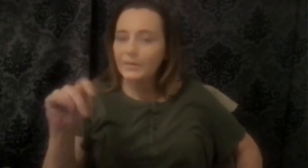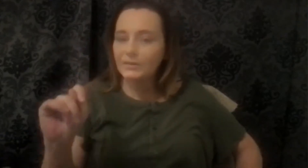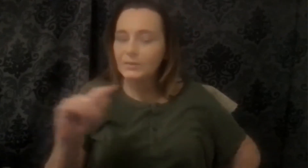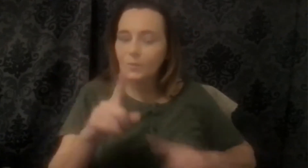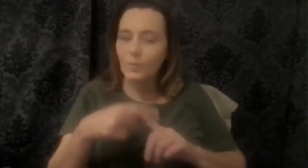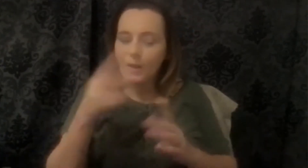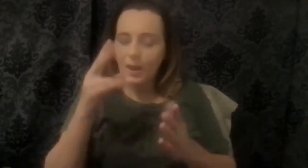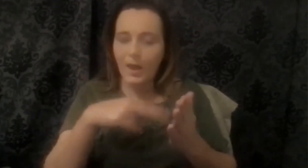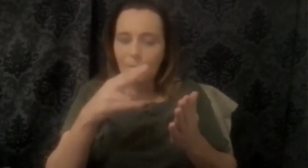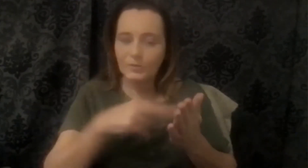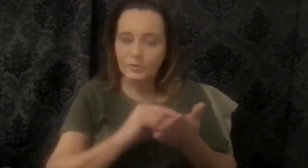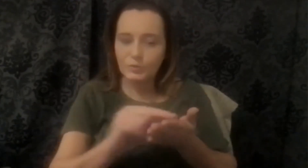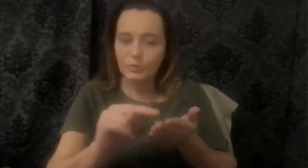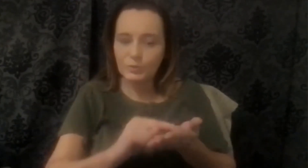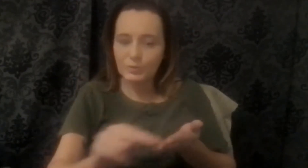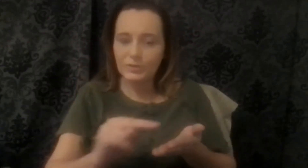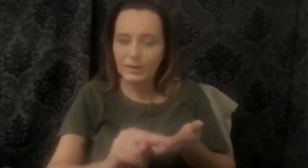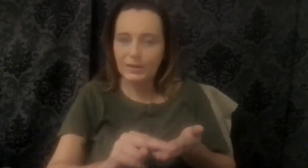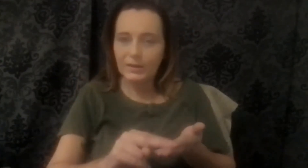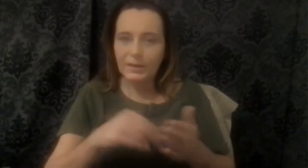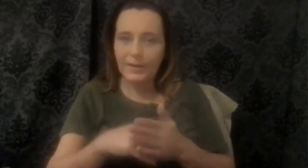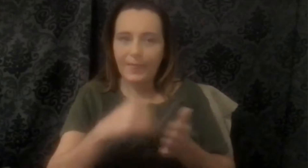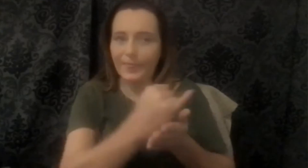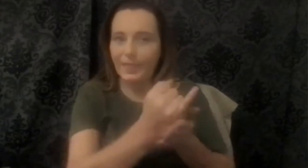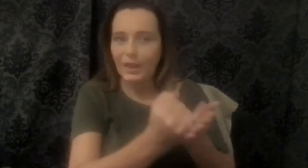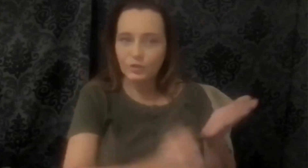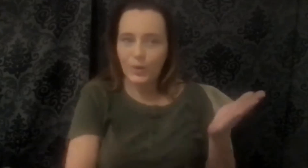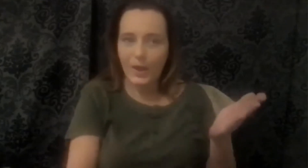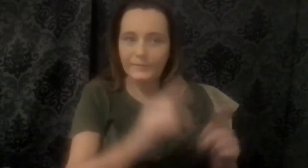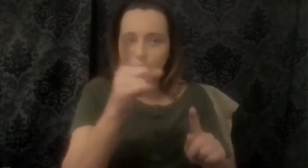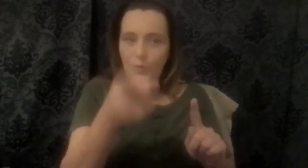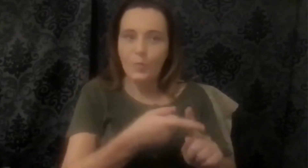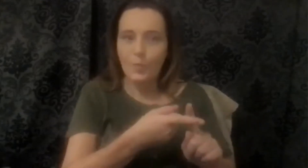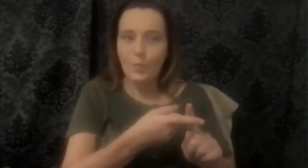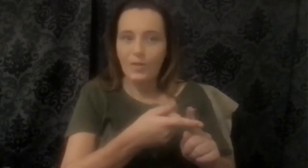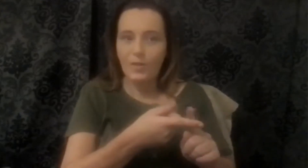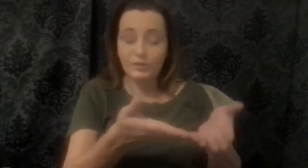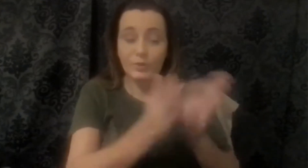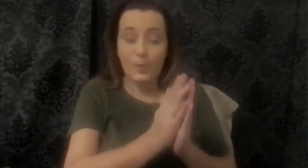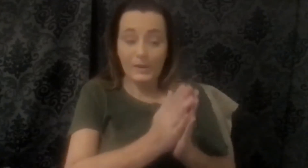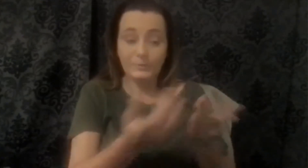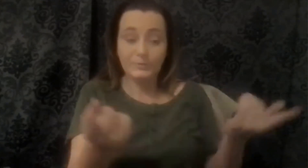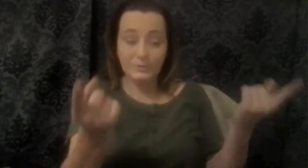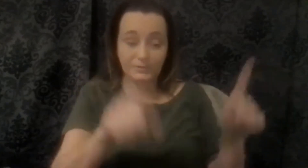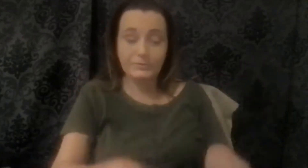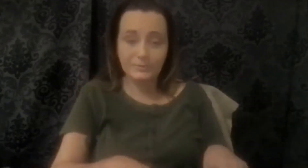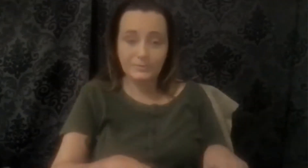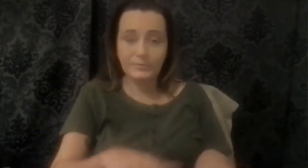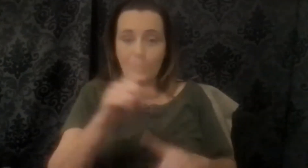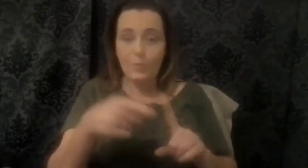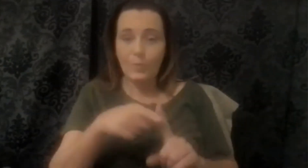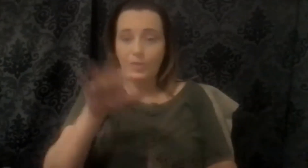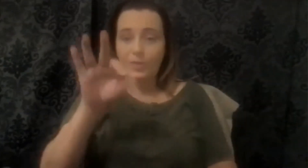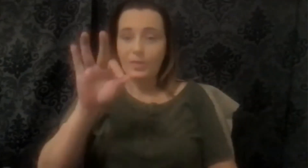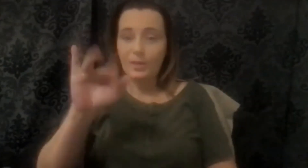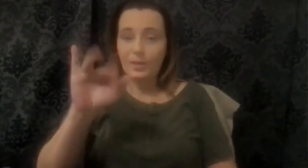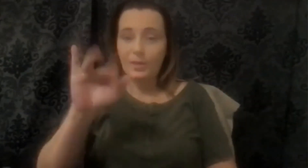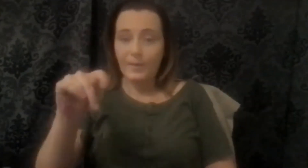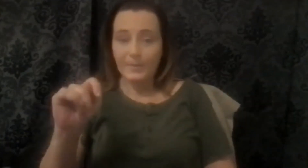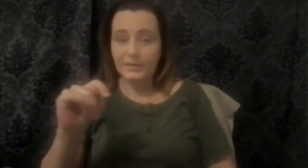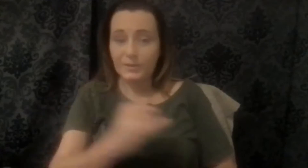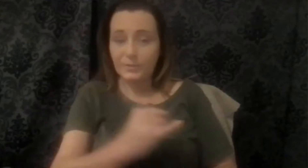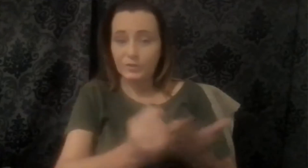in the FIPT drafts back when the inspection request was going on, when the FIPT was still in draft form in